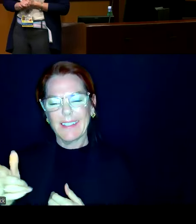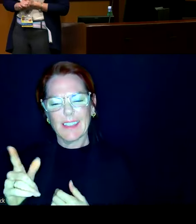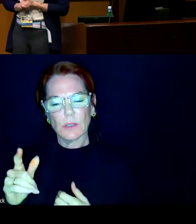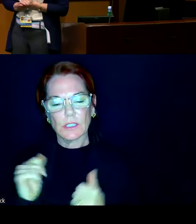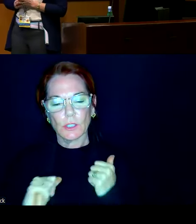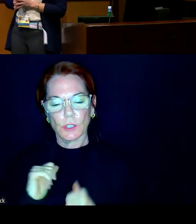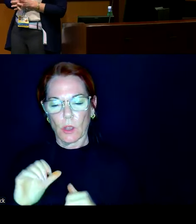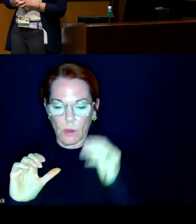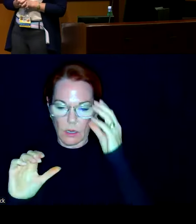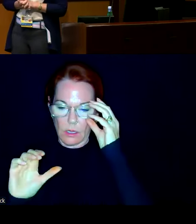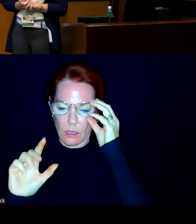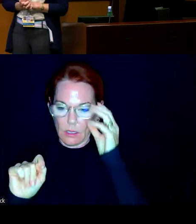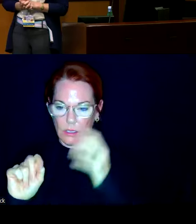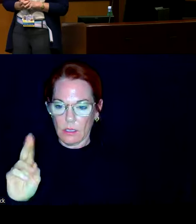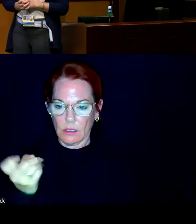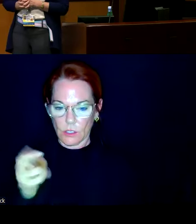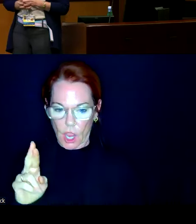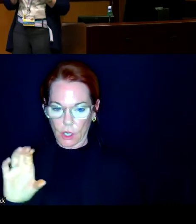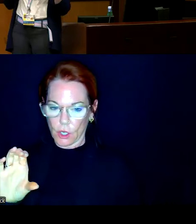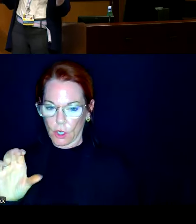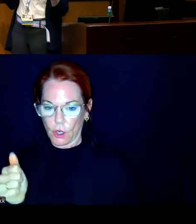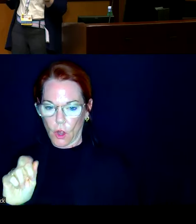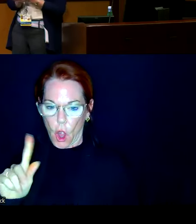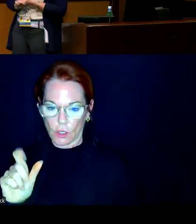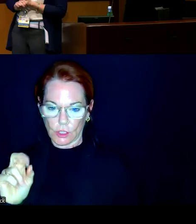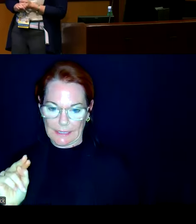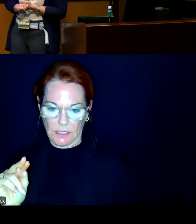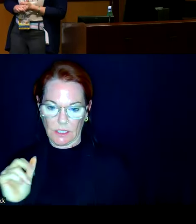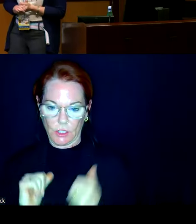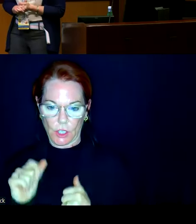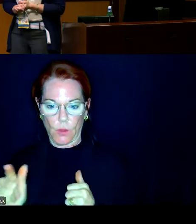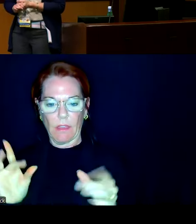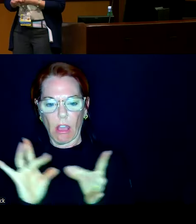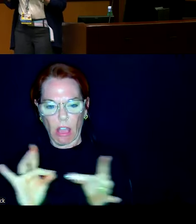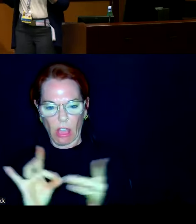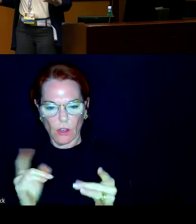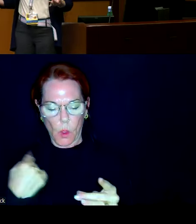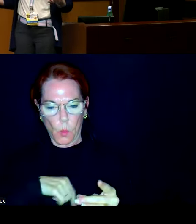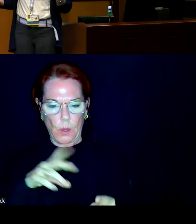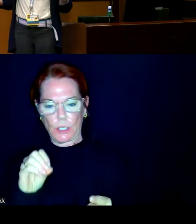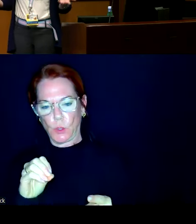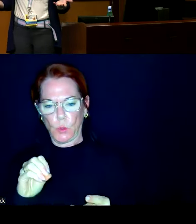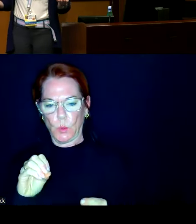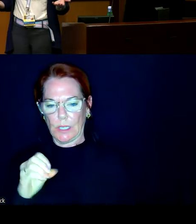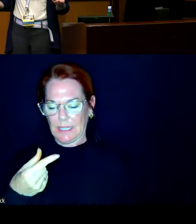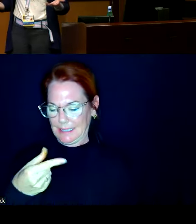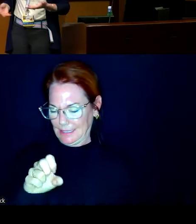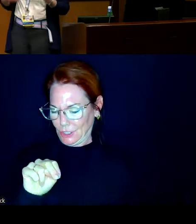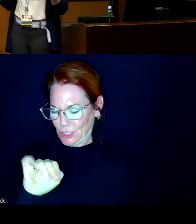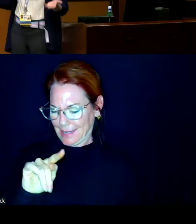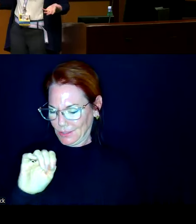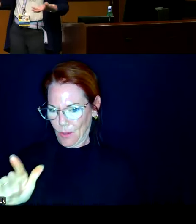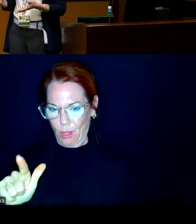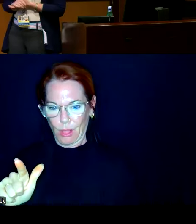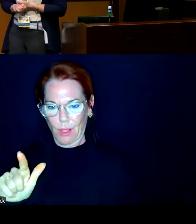do genital mutilation and castration, chemical castration, I think was the language. We don't. We have a gender health service